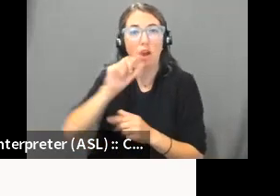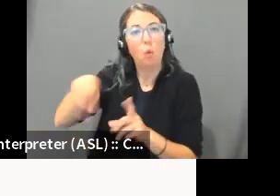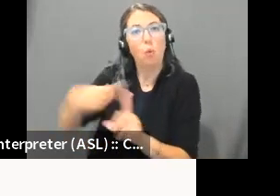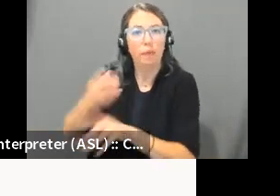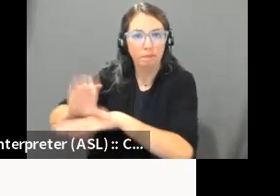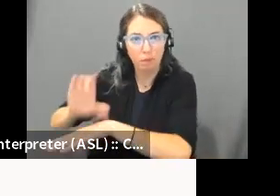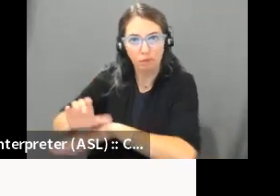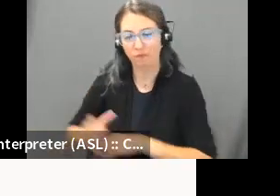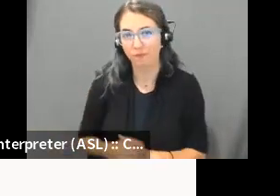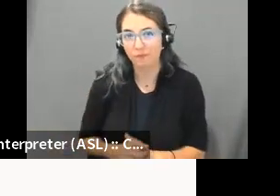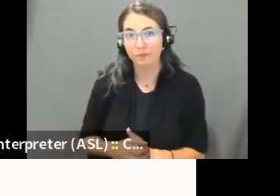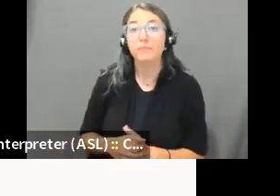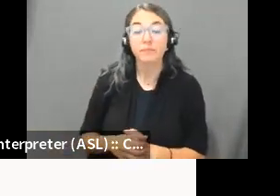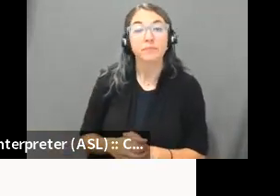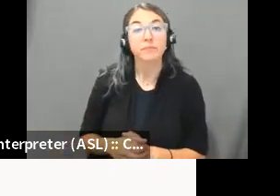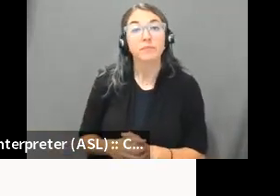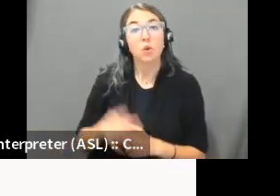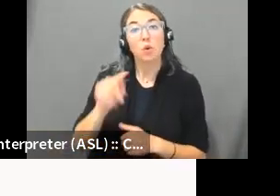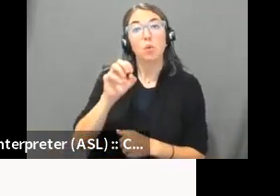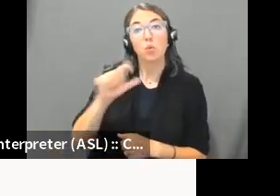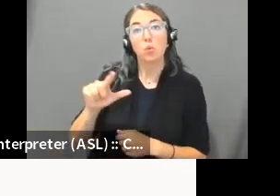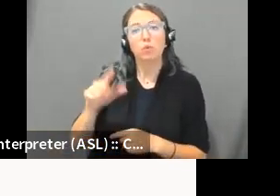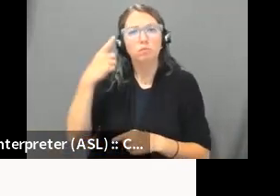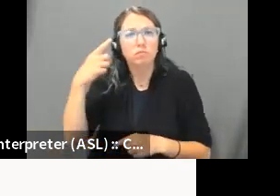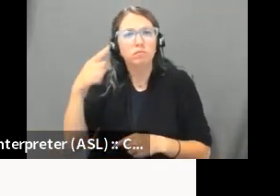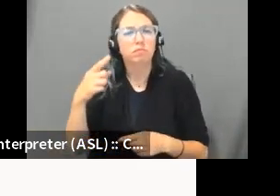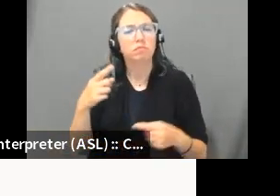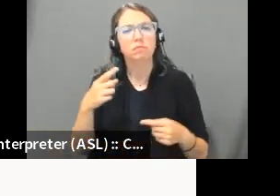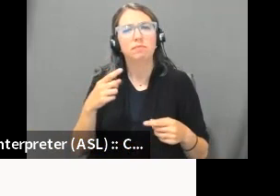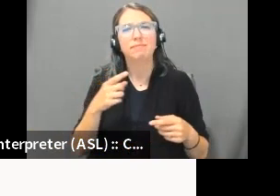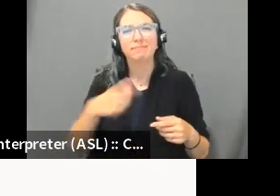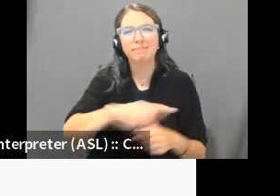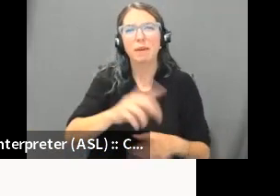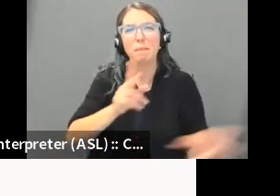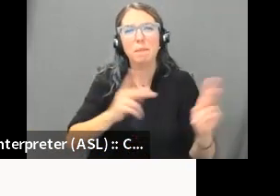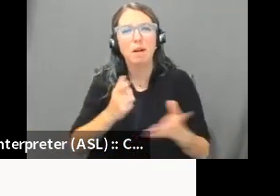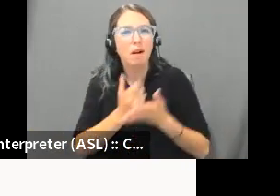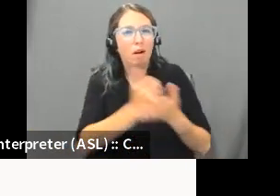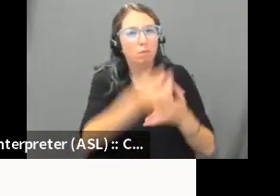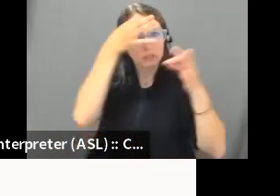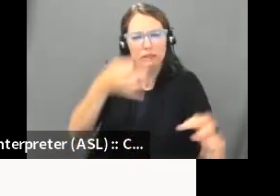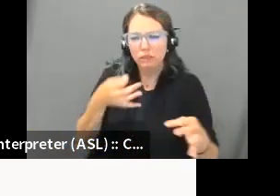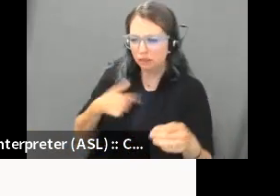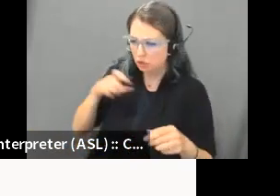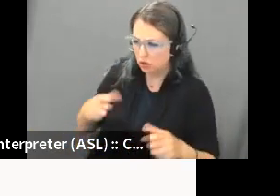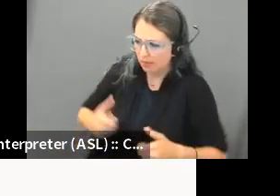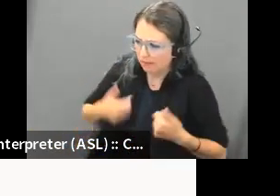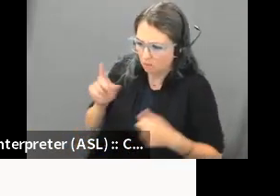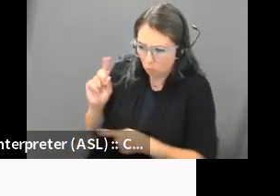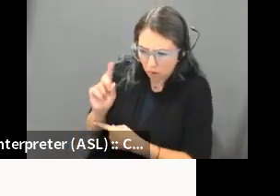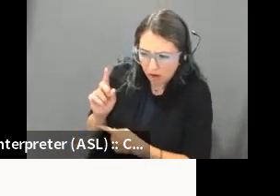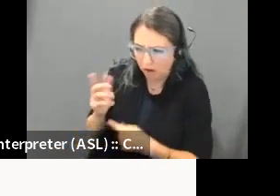personal decisions about where someone could live safely, but also community advocacy and pushing the needle forward on systems change and